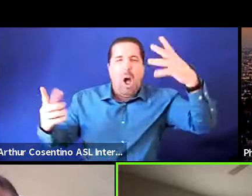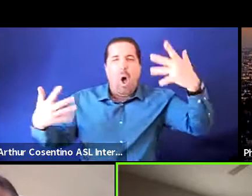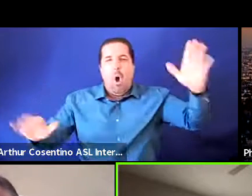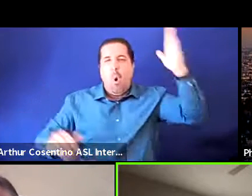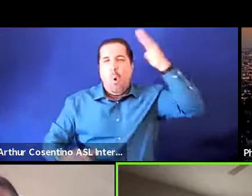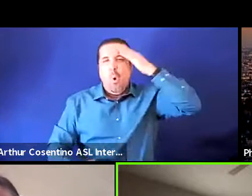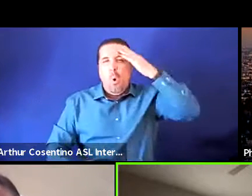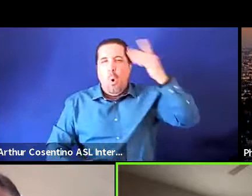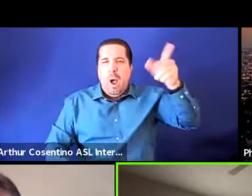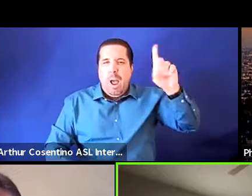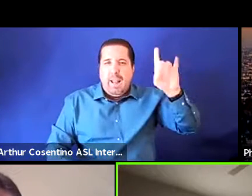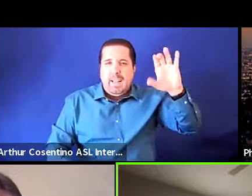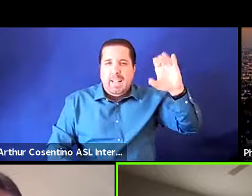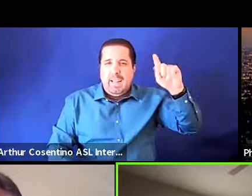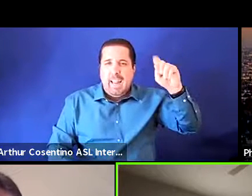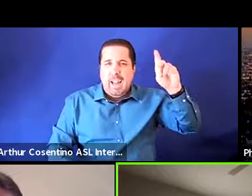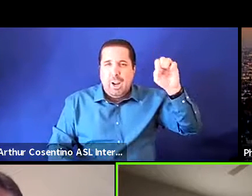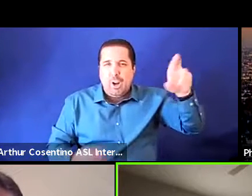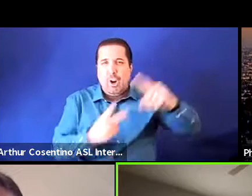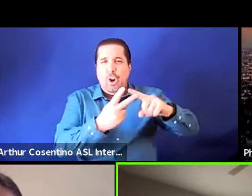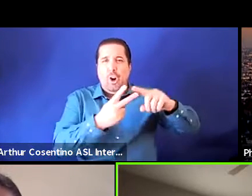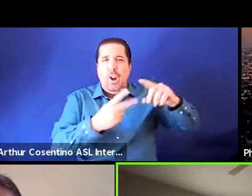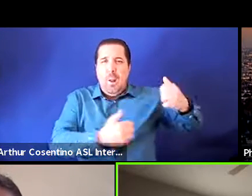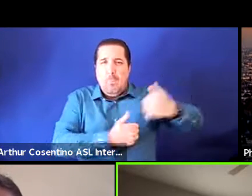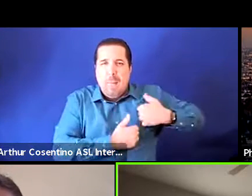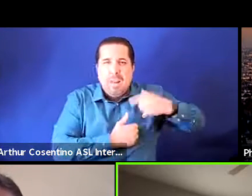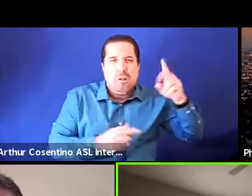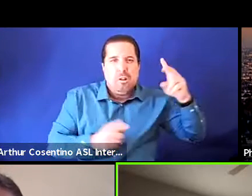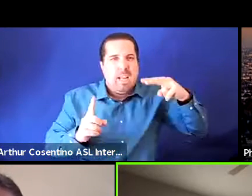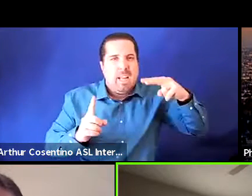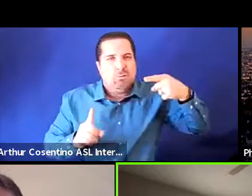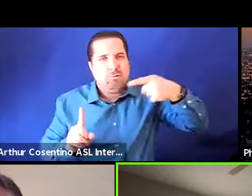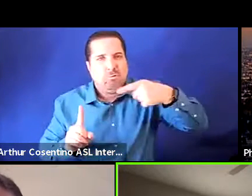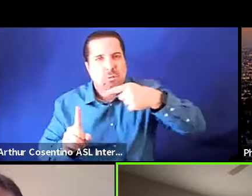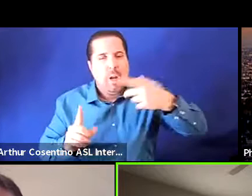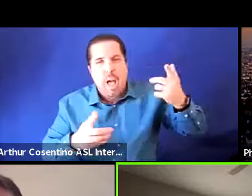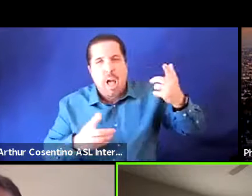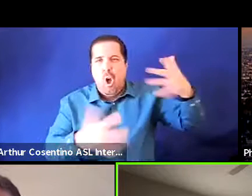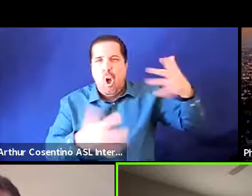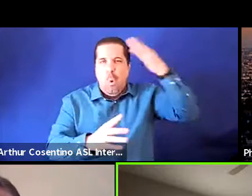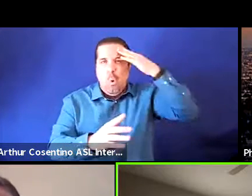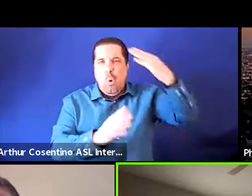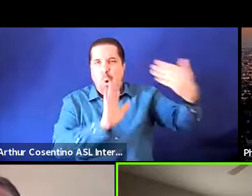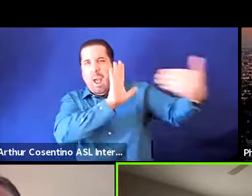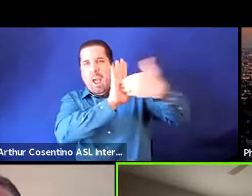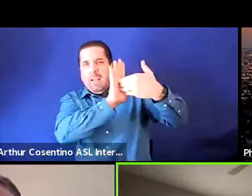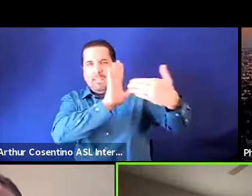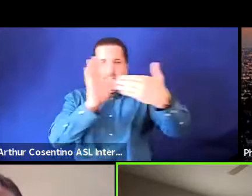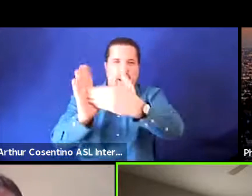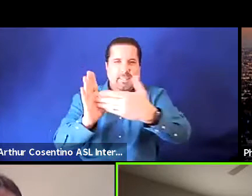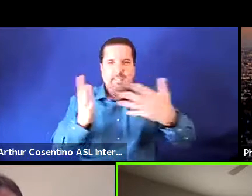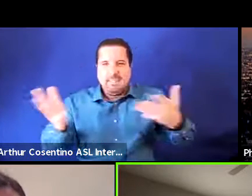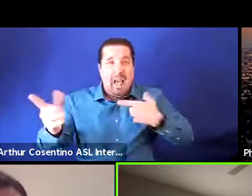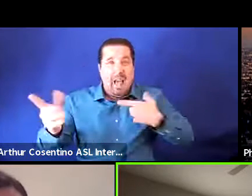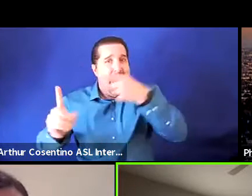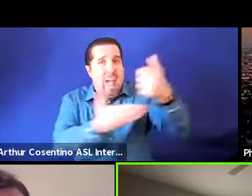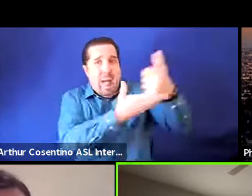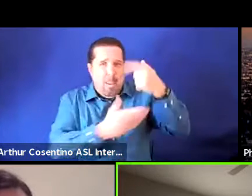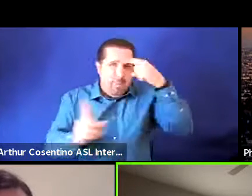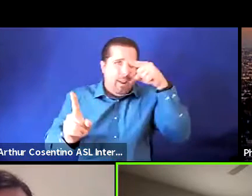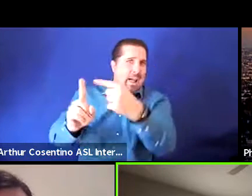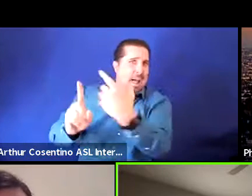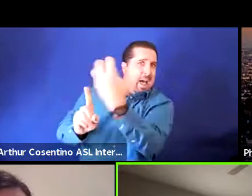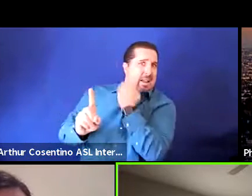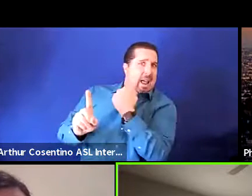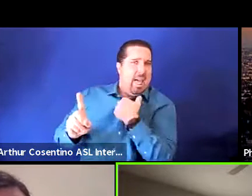like. We know what militarization is like. We protect our own. But yet the tensions they were and are grappling with and